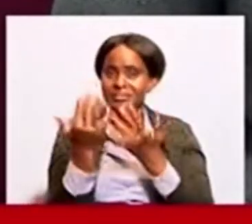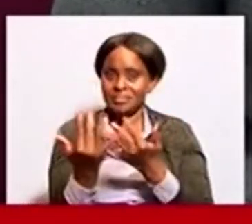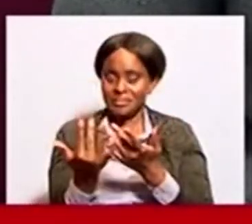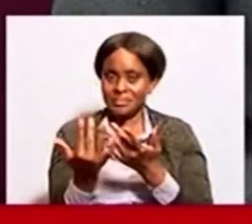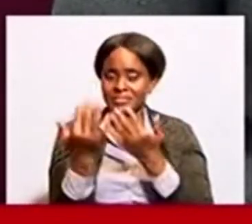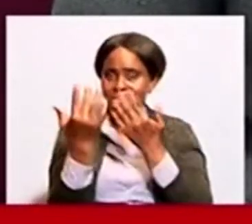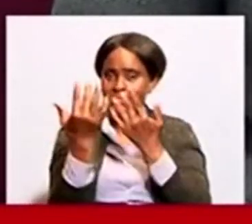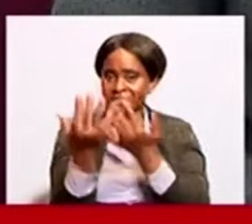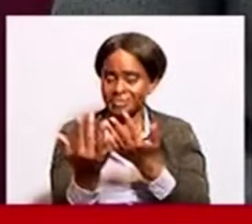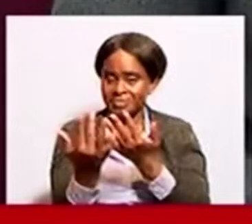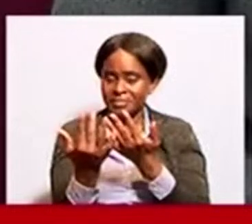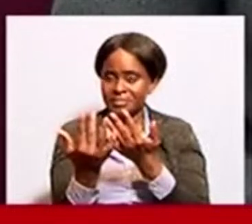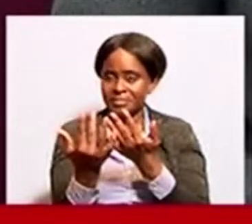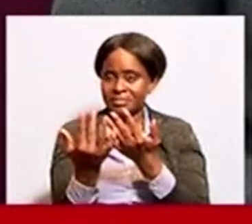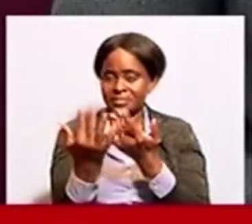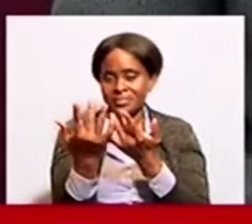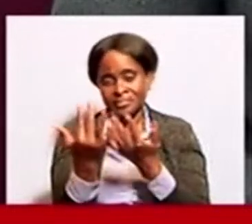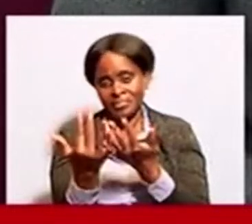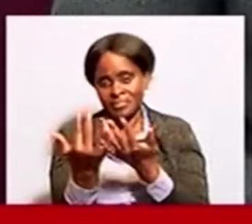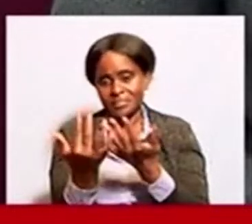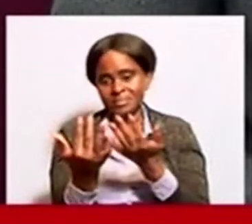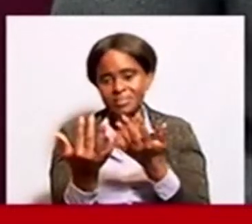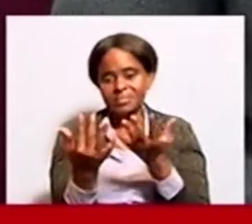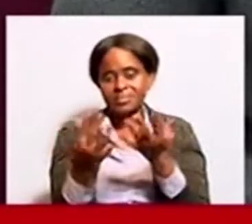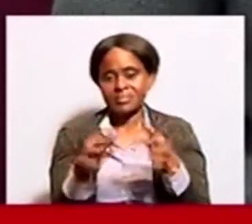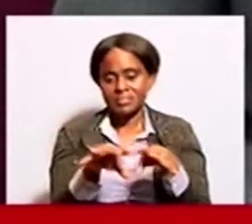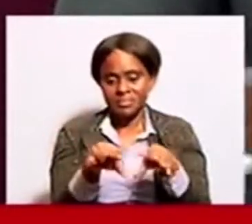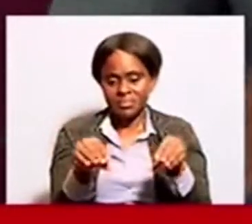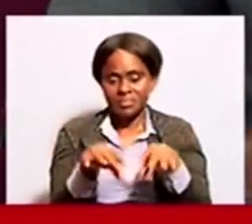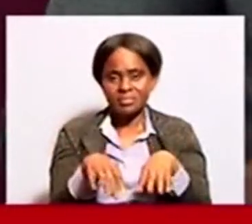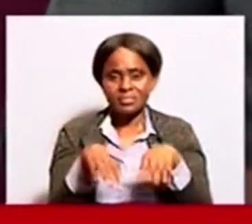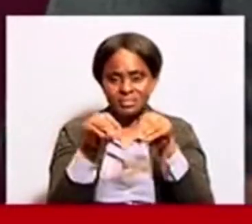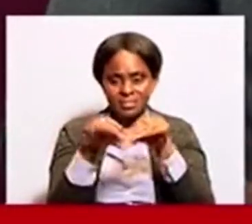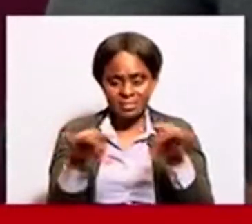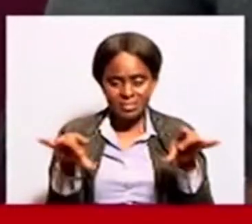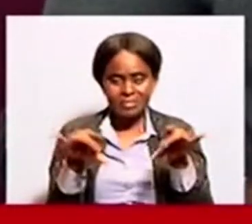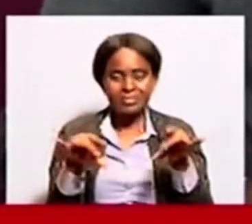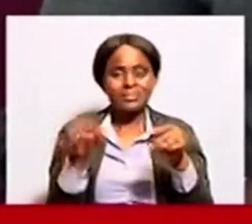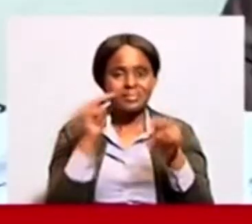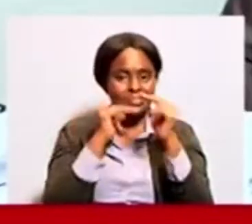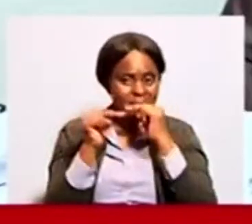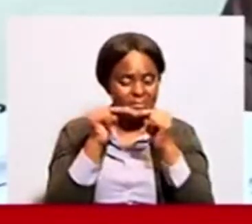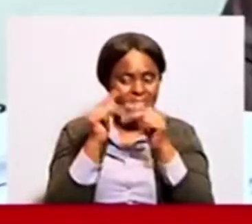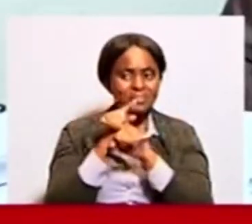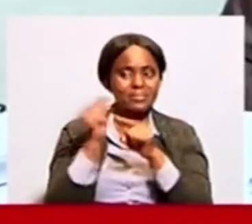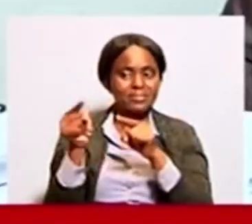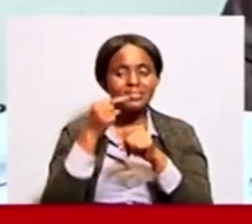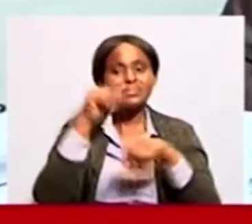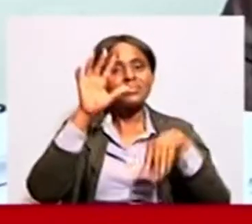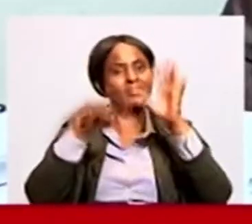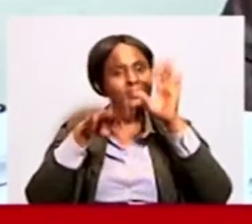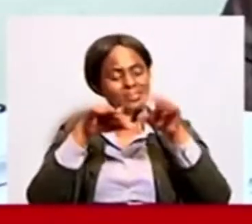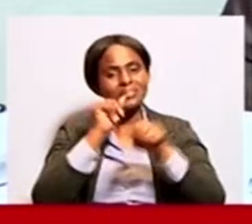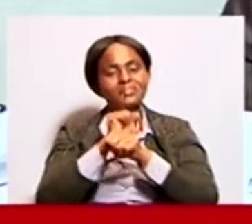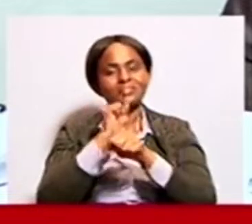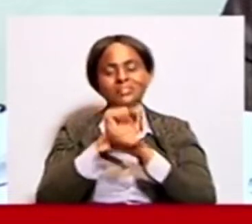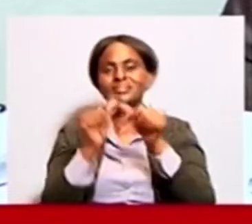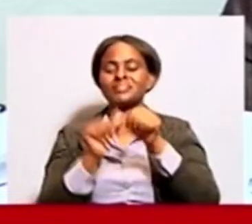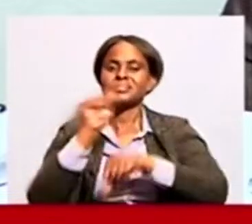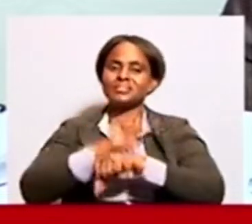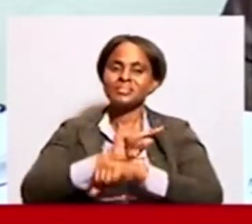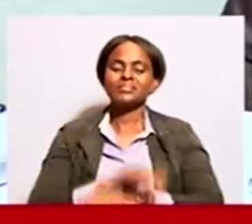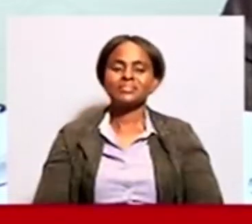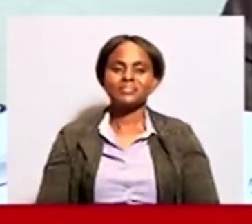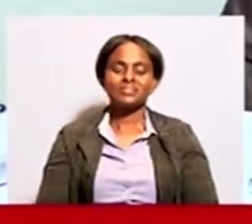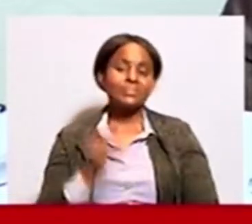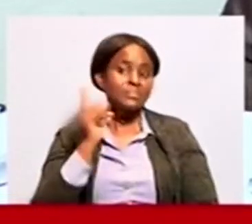for the ground to a but bit. It's not negotiating. Just say rain season you don't work every day because people